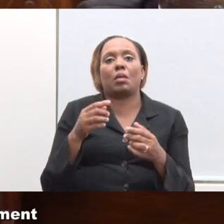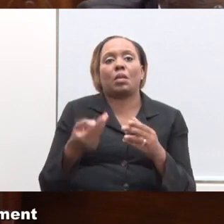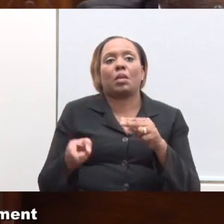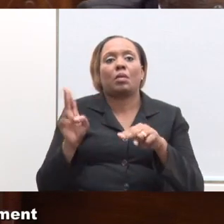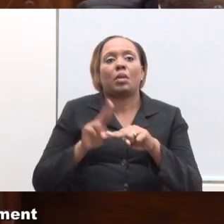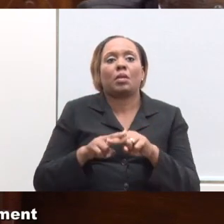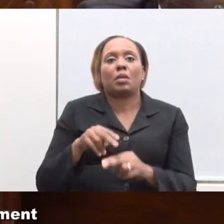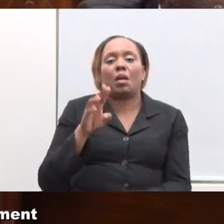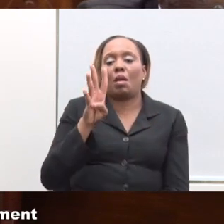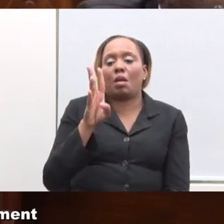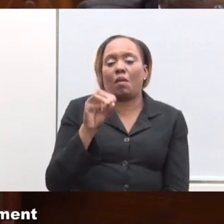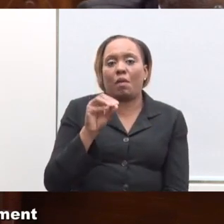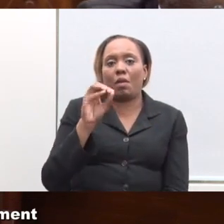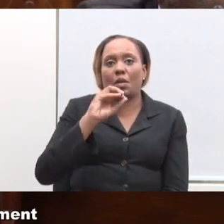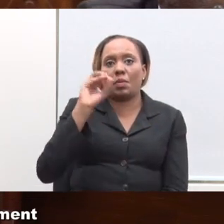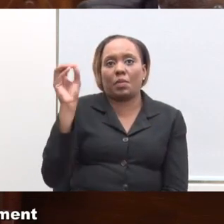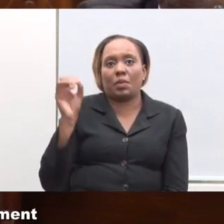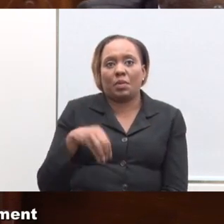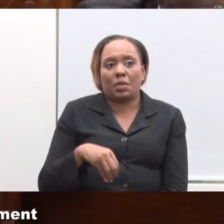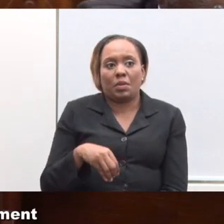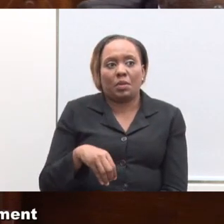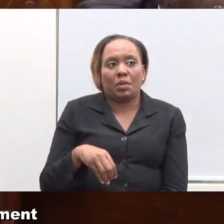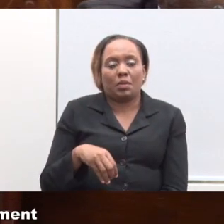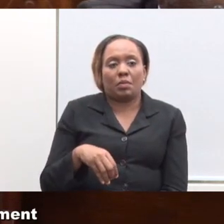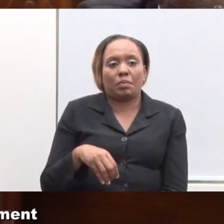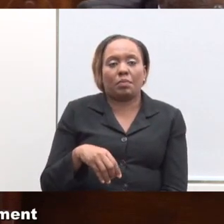all rates and fees paid by the